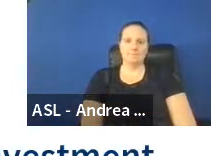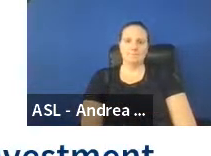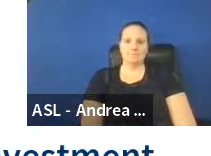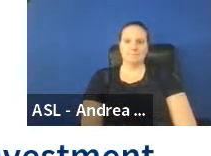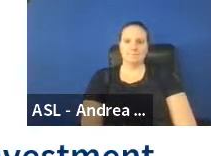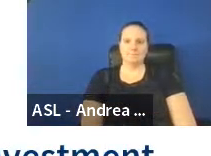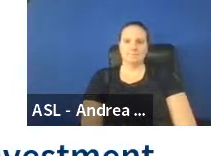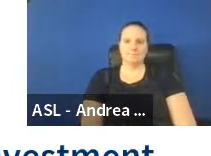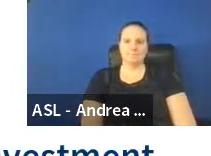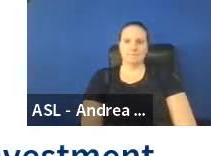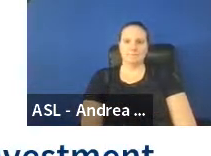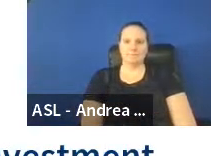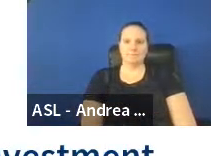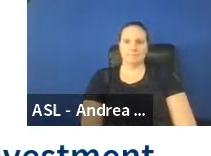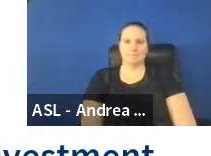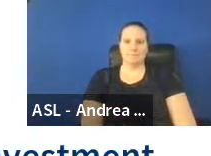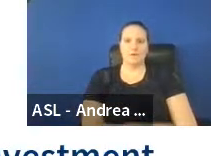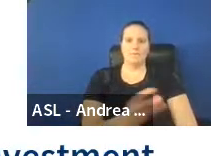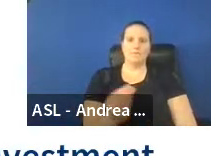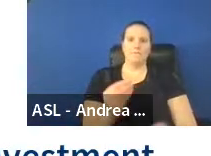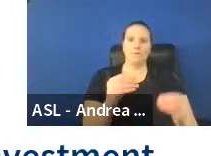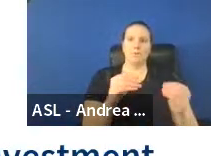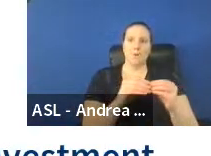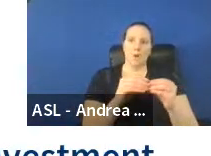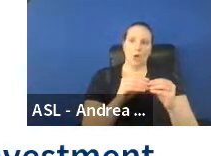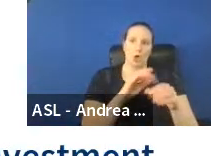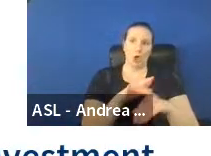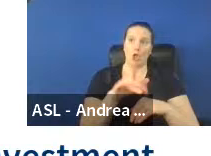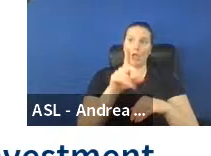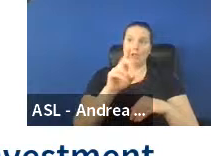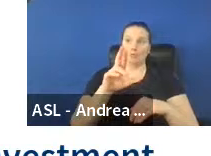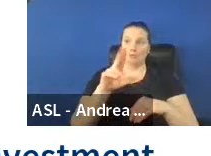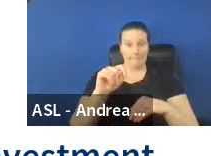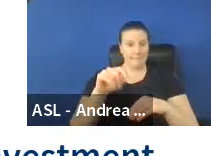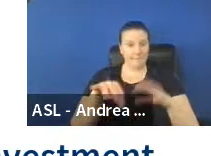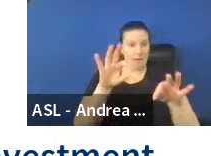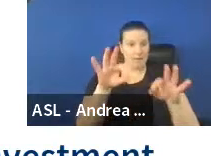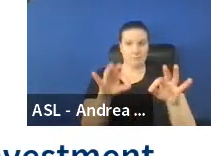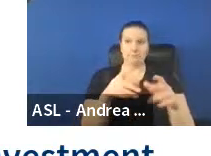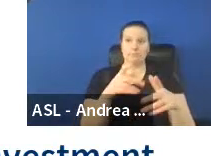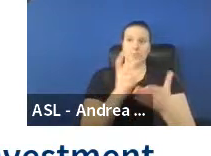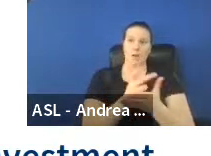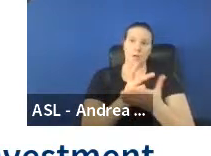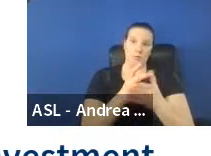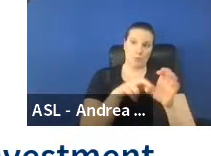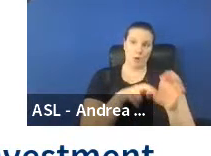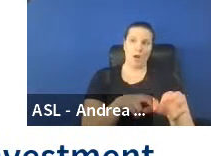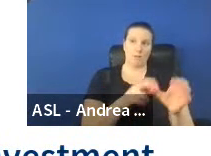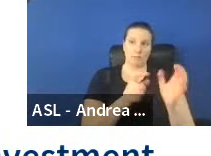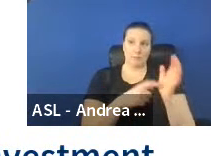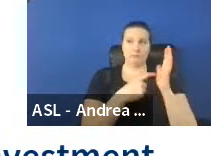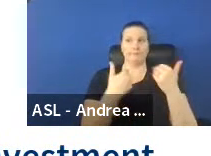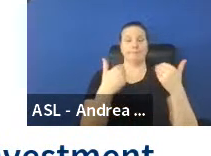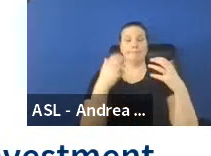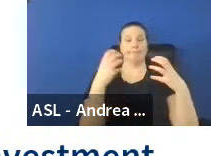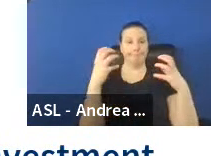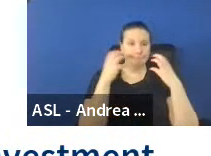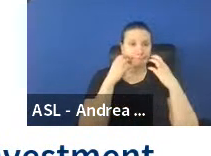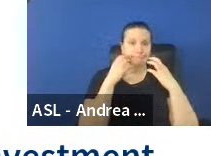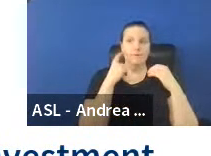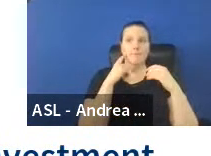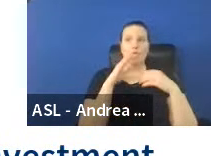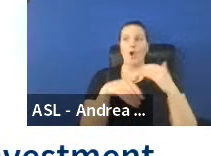And then a few more early draft findings. The park and ride demand is really robust in all of the representative investment